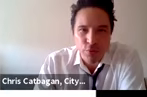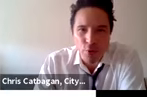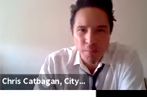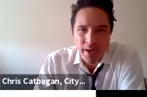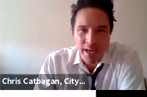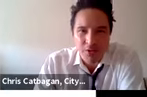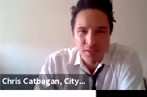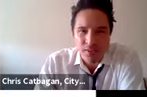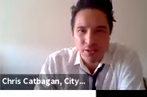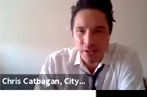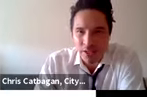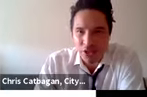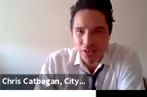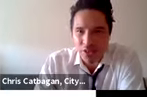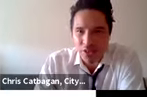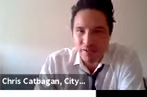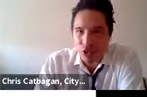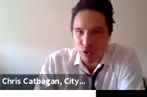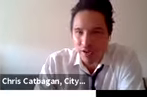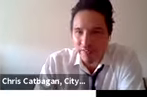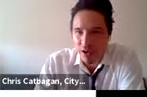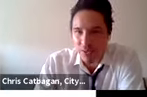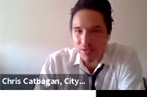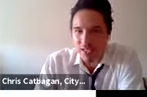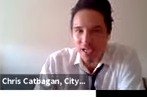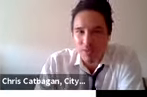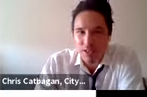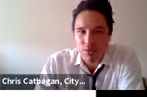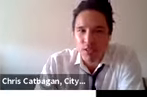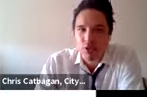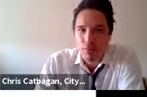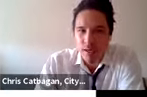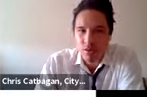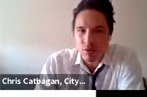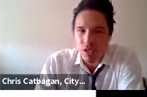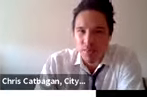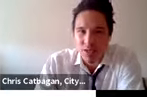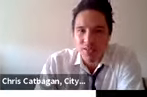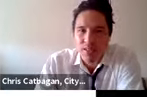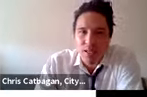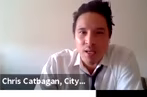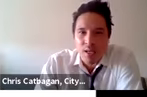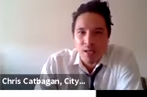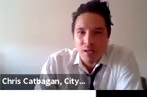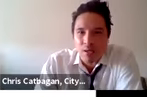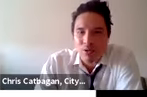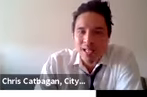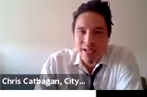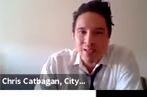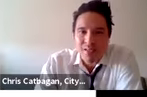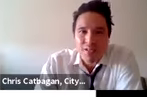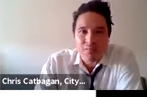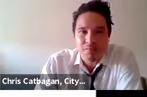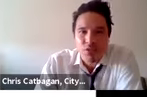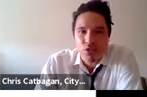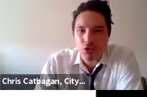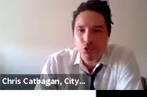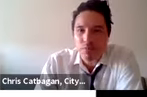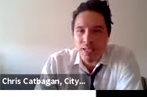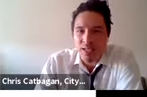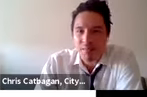Notifications for this virtual open house and circulation of draft environmental documents were distributed through email,